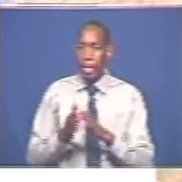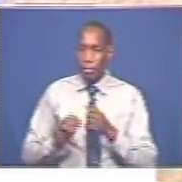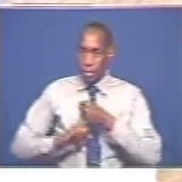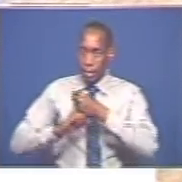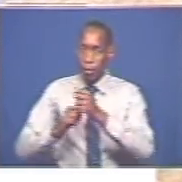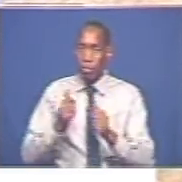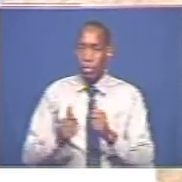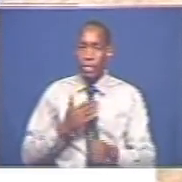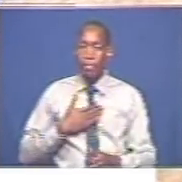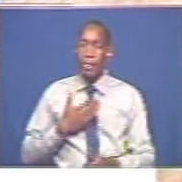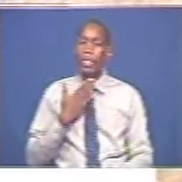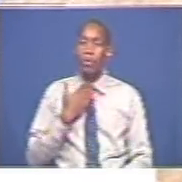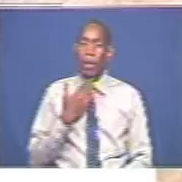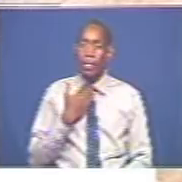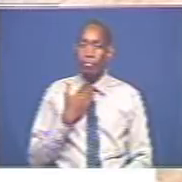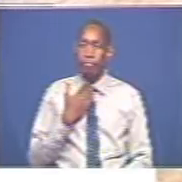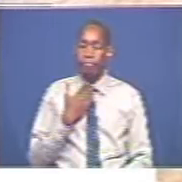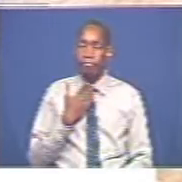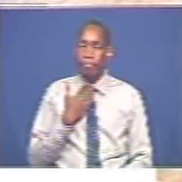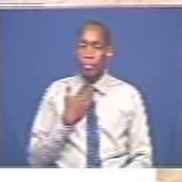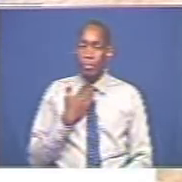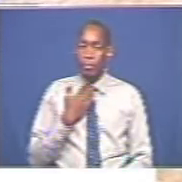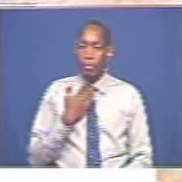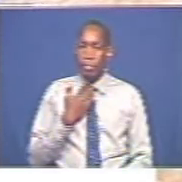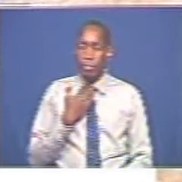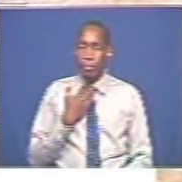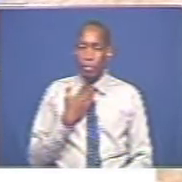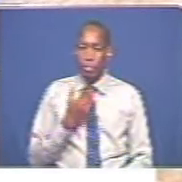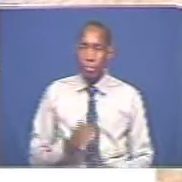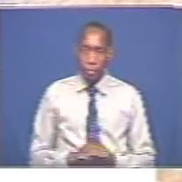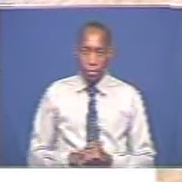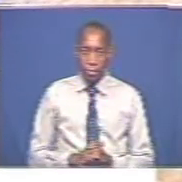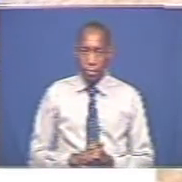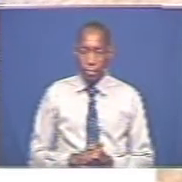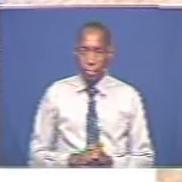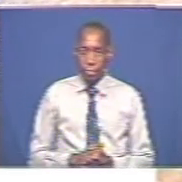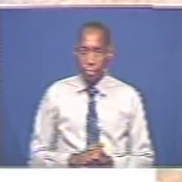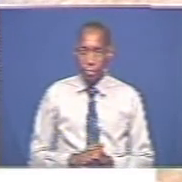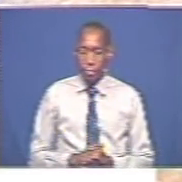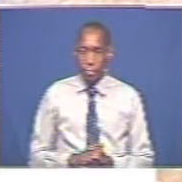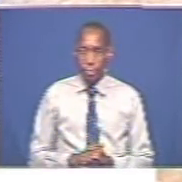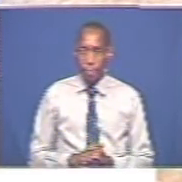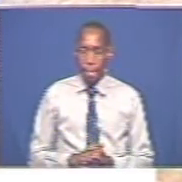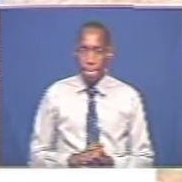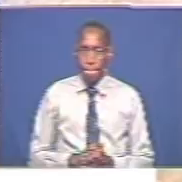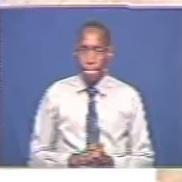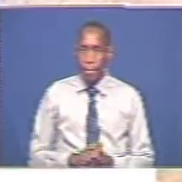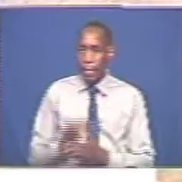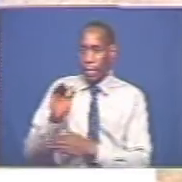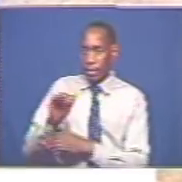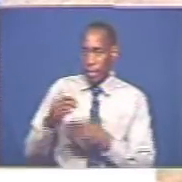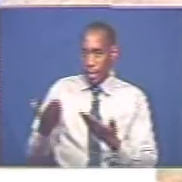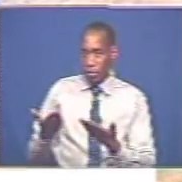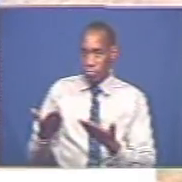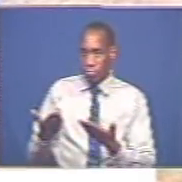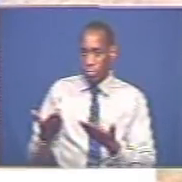I needed, because yeah. He used to follow up even when I don't look for the him. He would look for me and ask, how far? Mm-hmm.